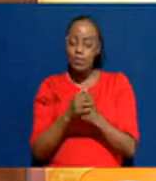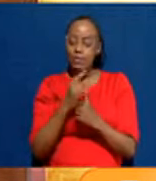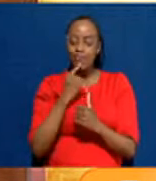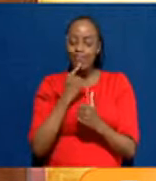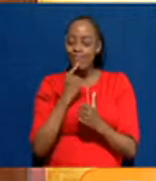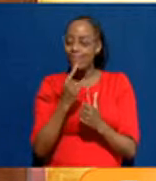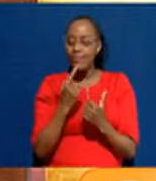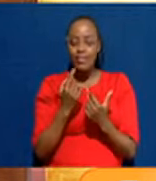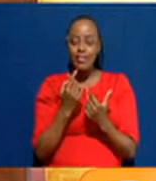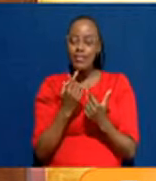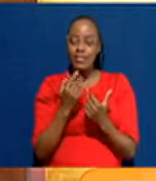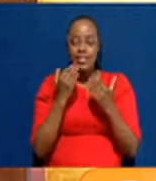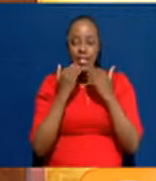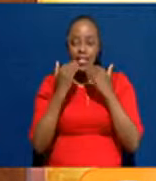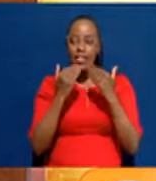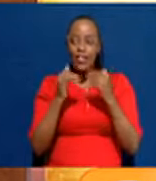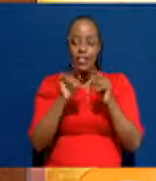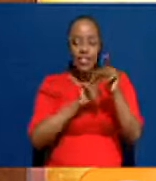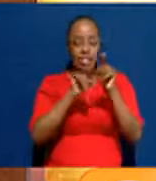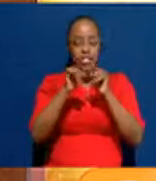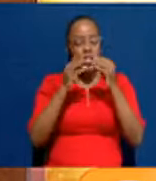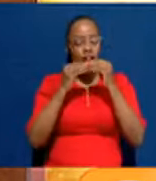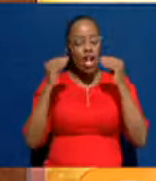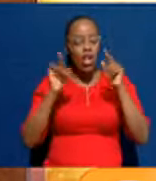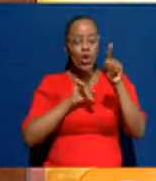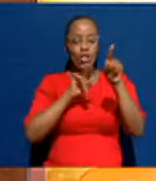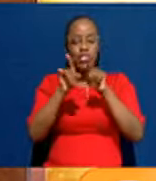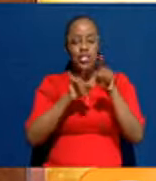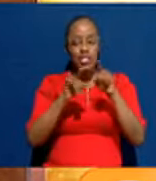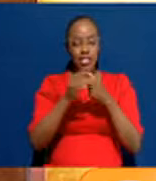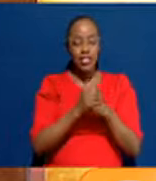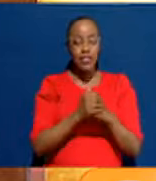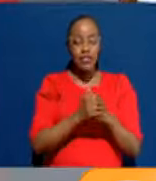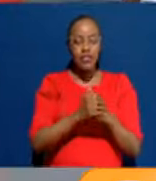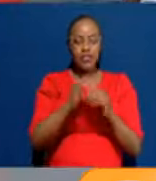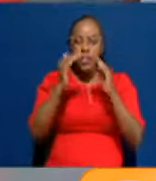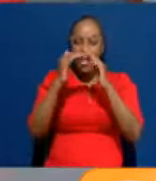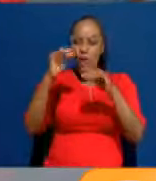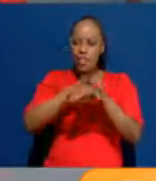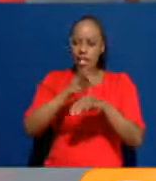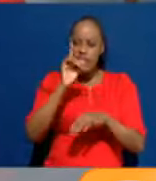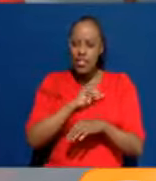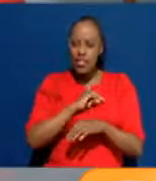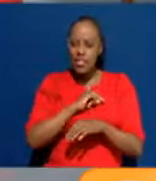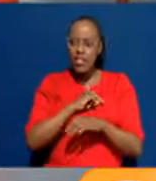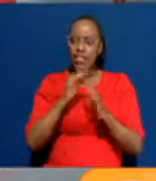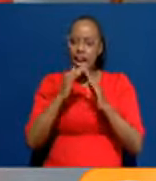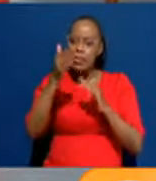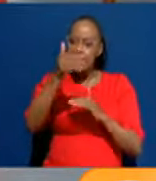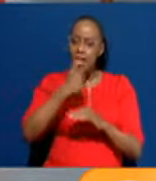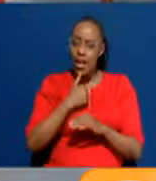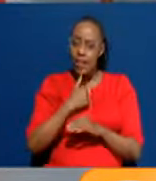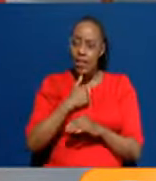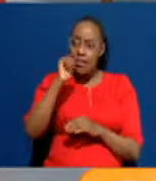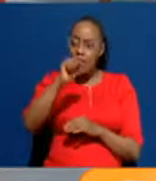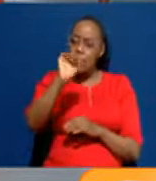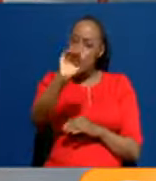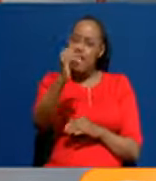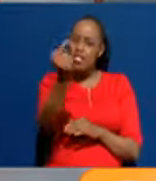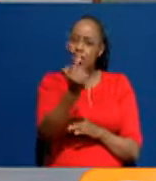it's... Absolutely. Imekuwa journey, very long journey. Yeah. Yes. By the way, ile nyumba ulipata? Nyumba iko. No,